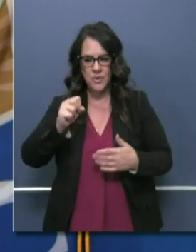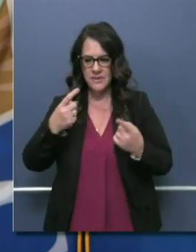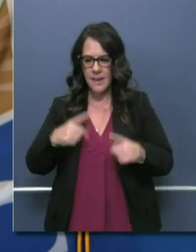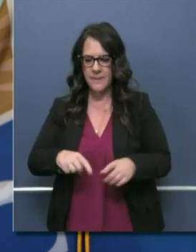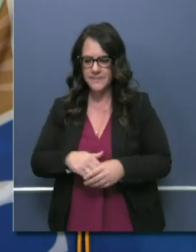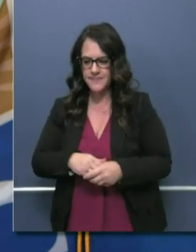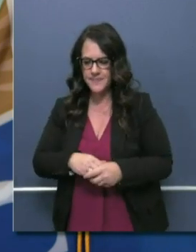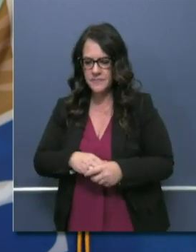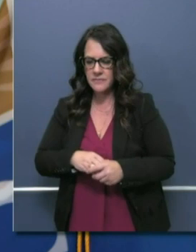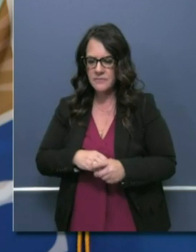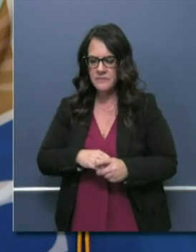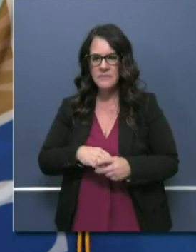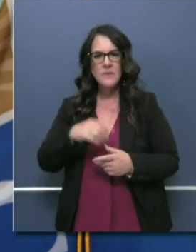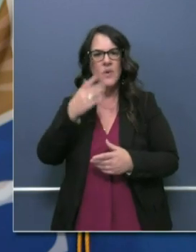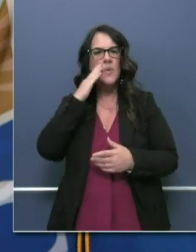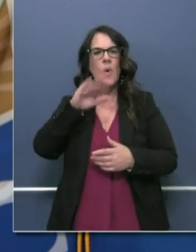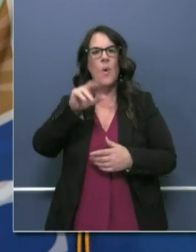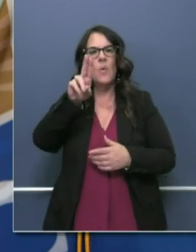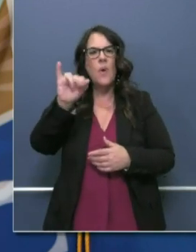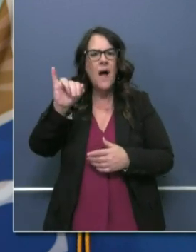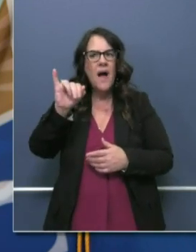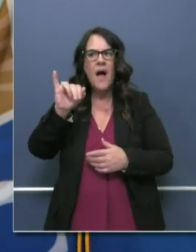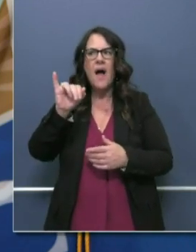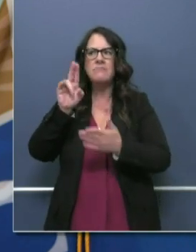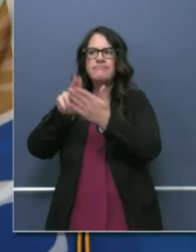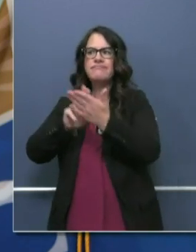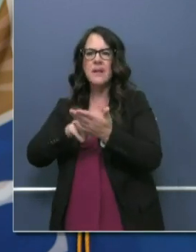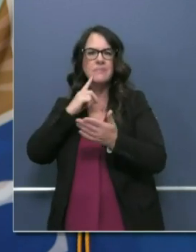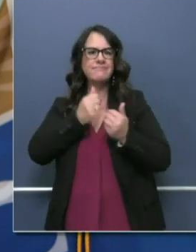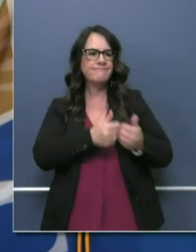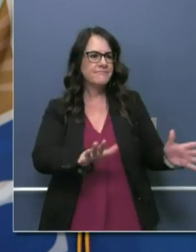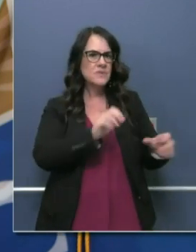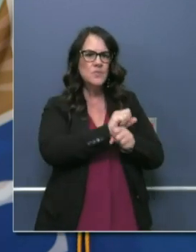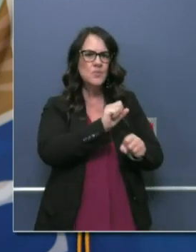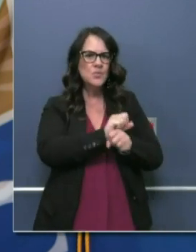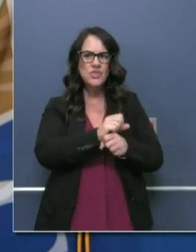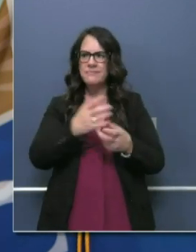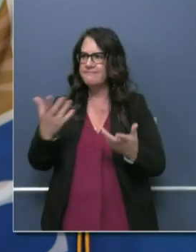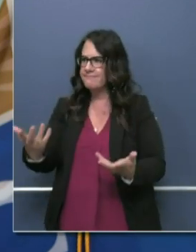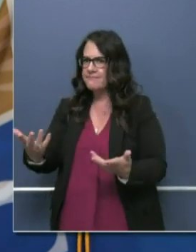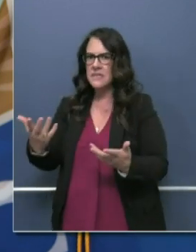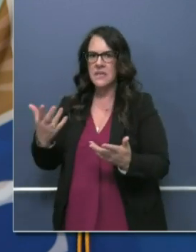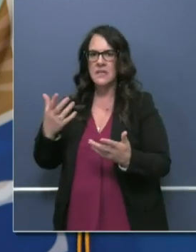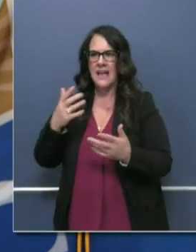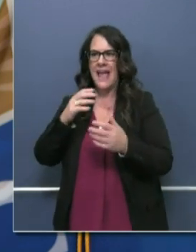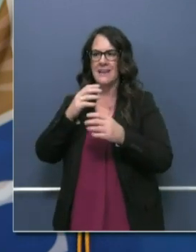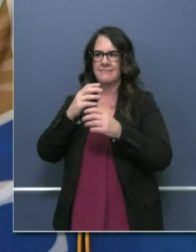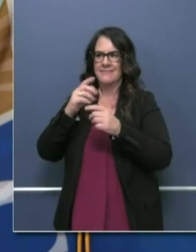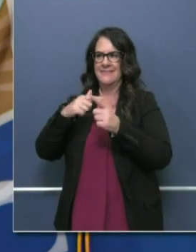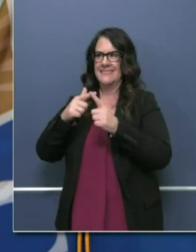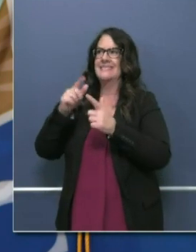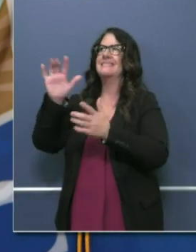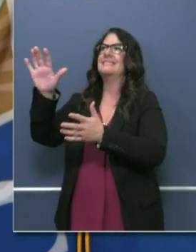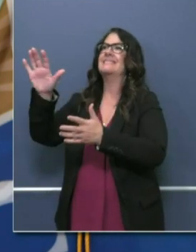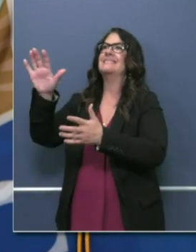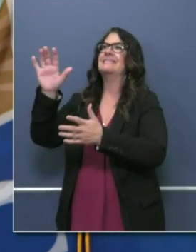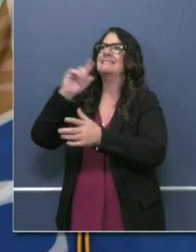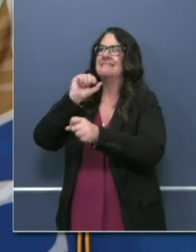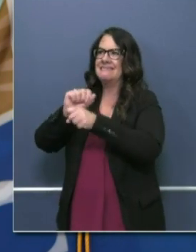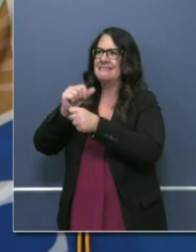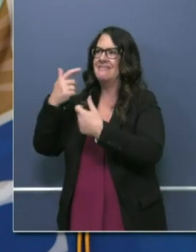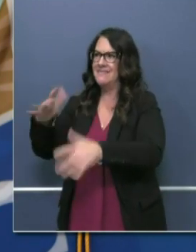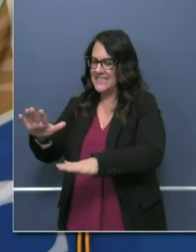on the issue of unemployment insurance and on the issues related to getting those checks out to millions and millions